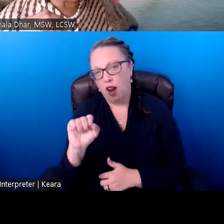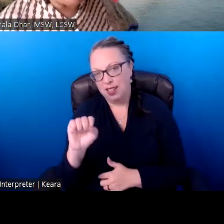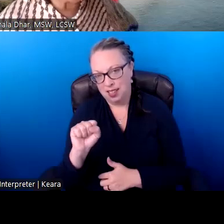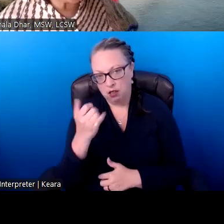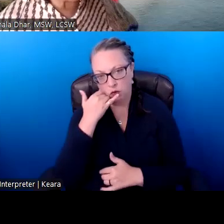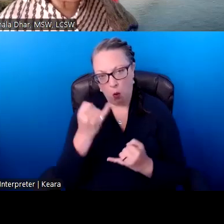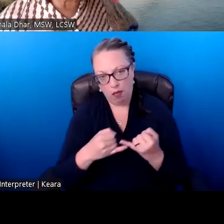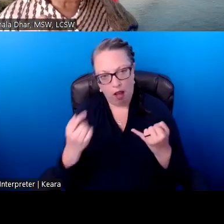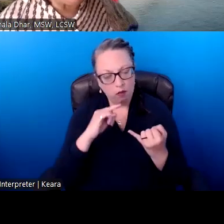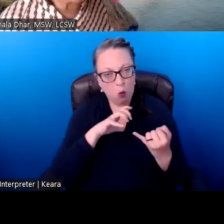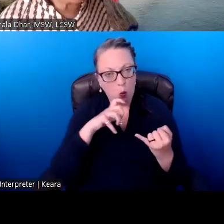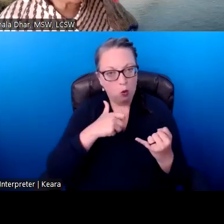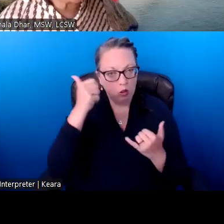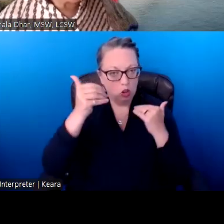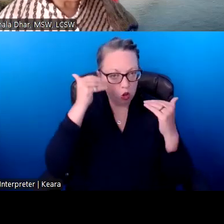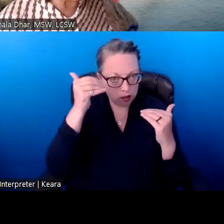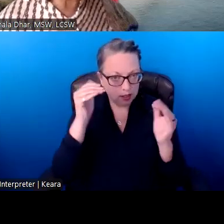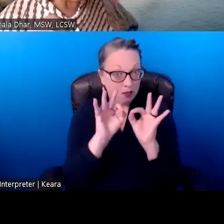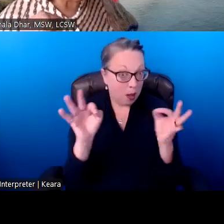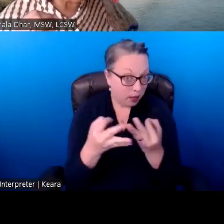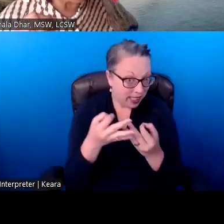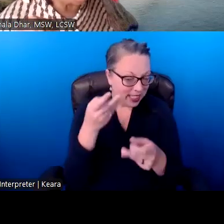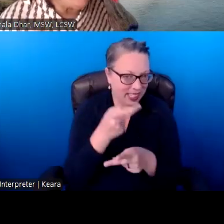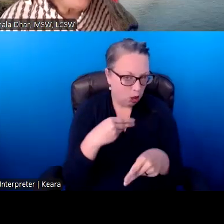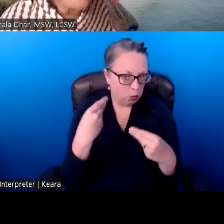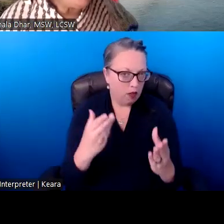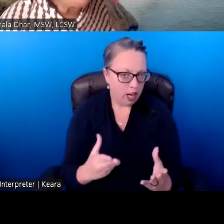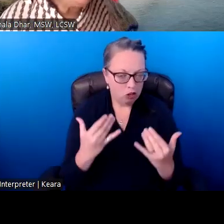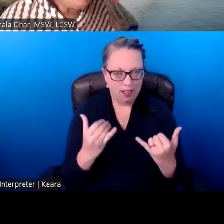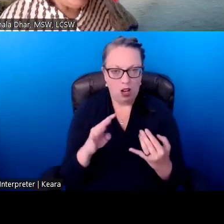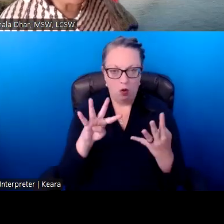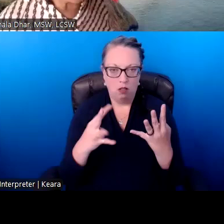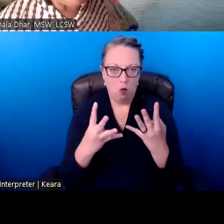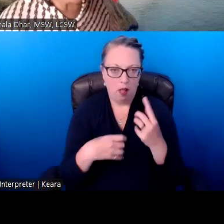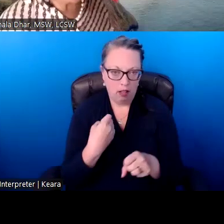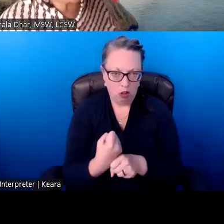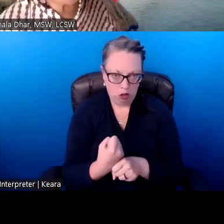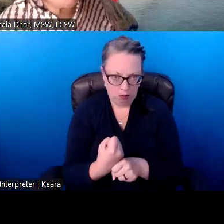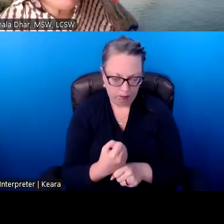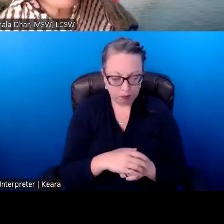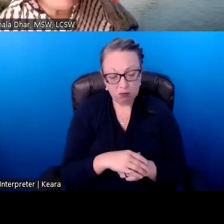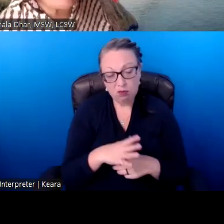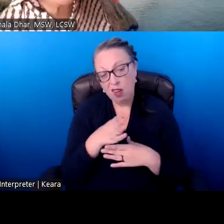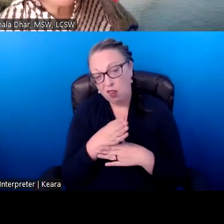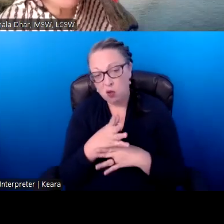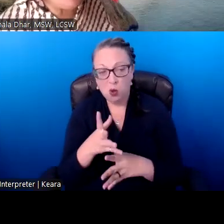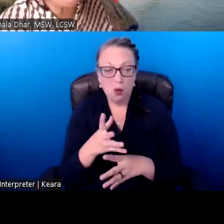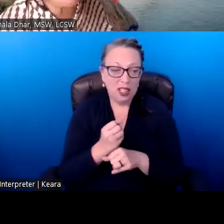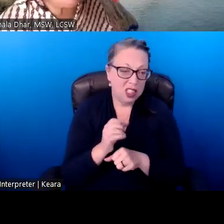their families, and their caregivers. It is now in its 4th year. And on average, we receive